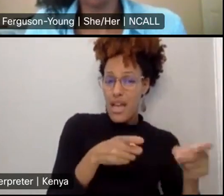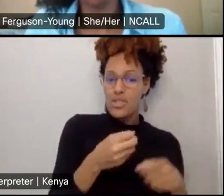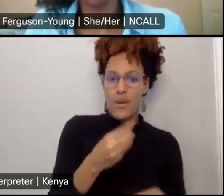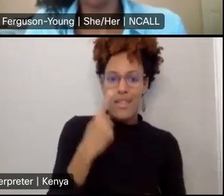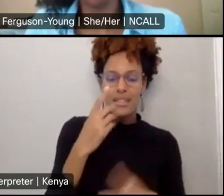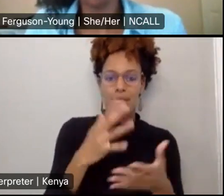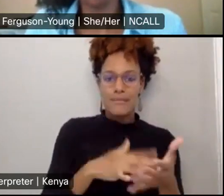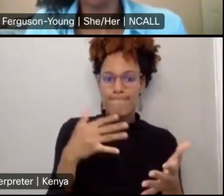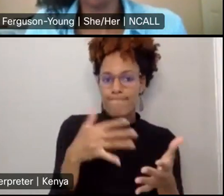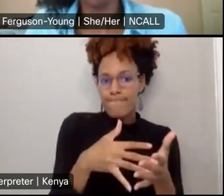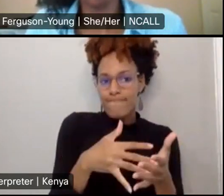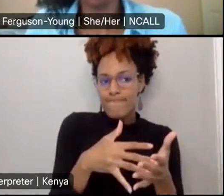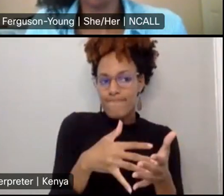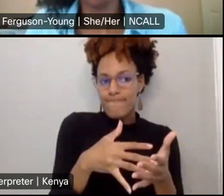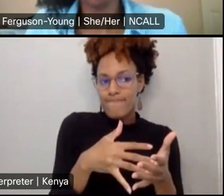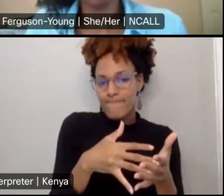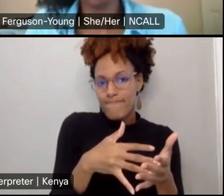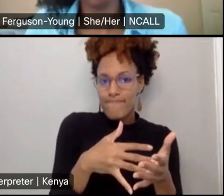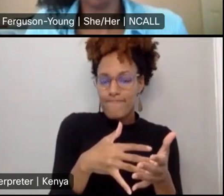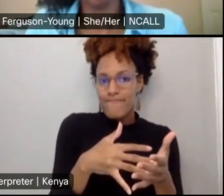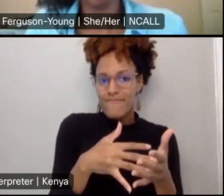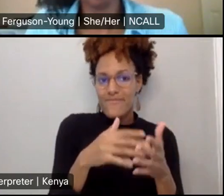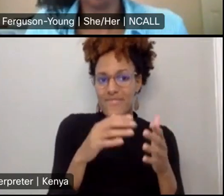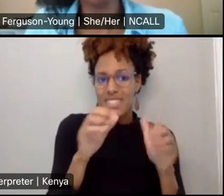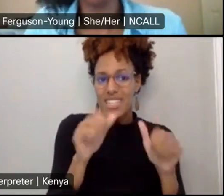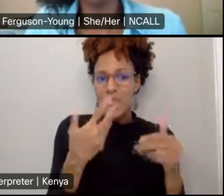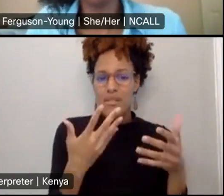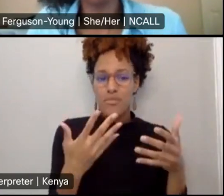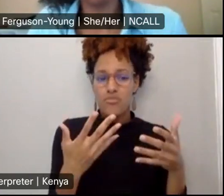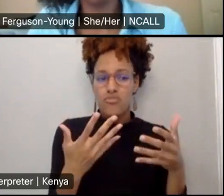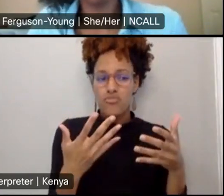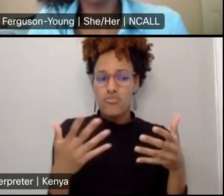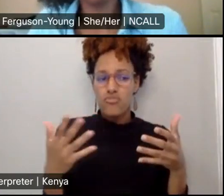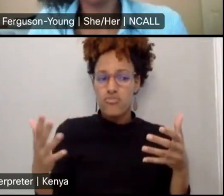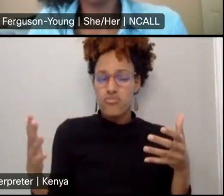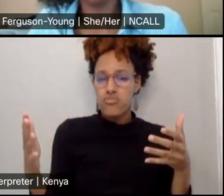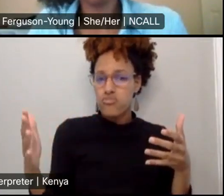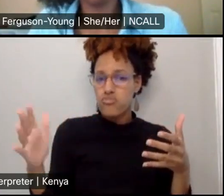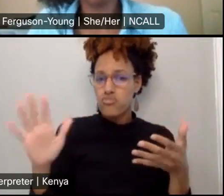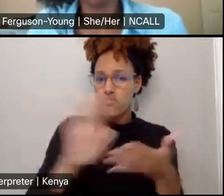like fall under the radar.